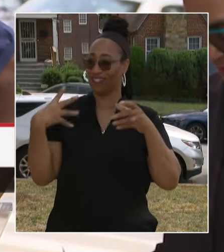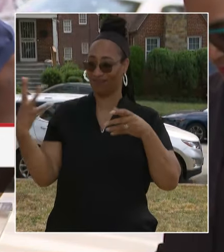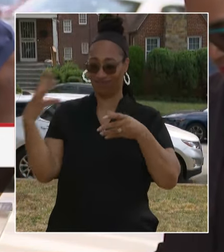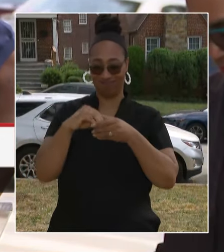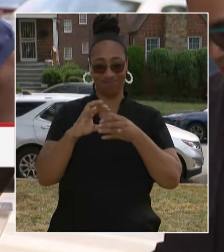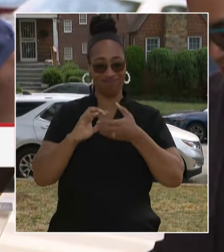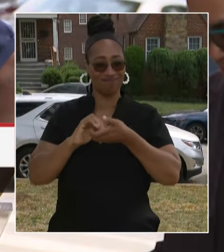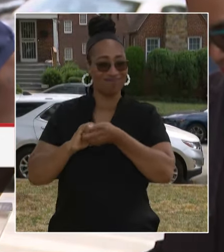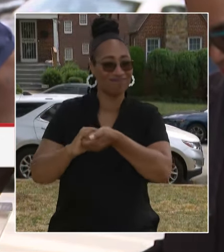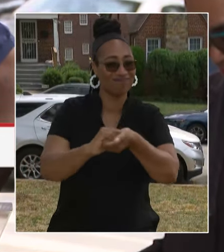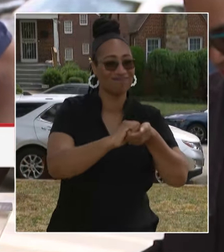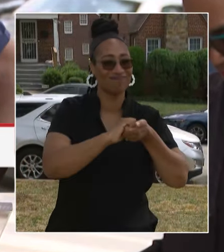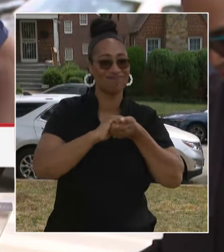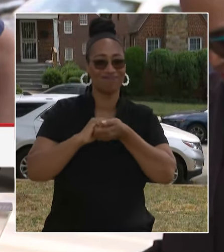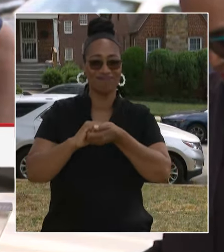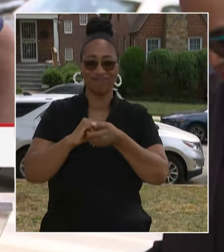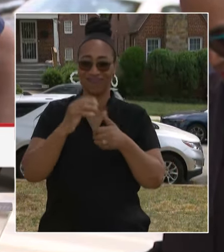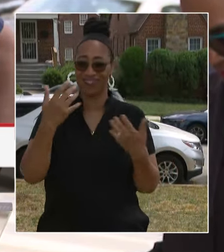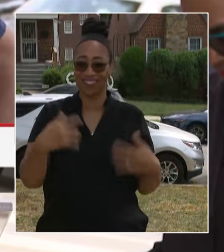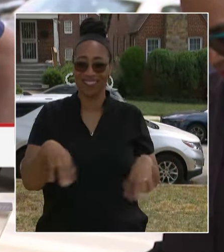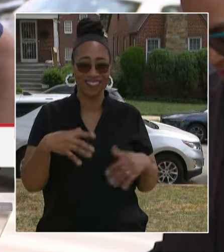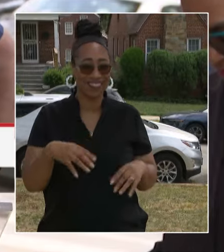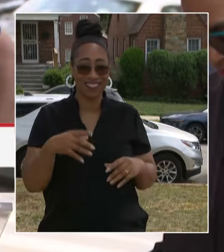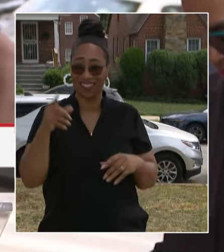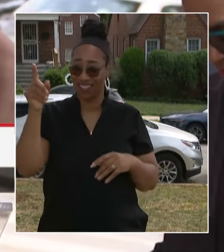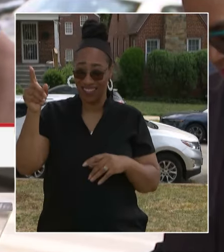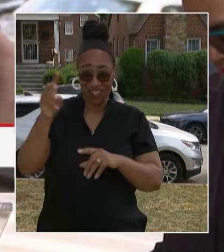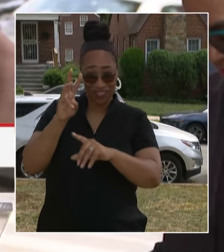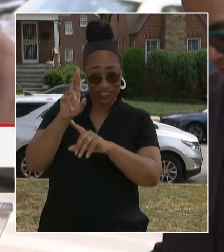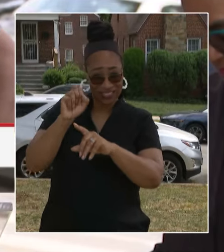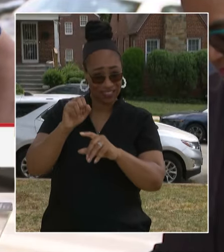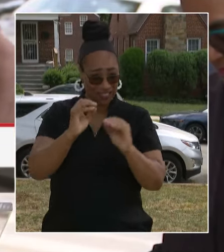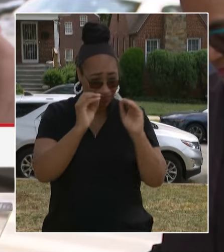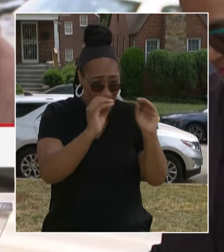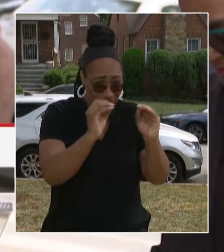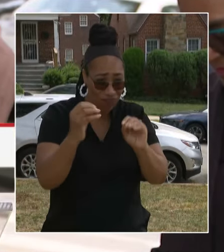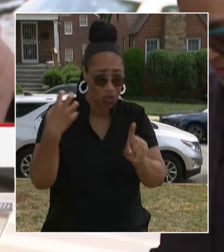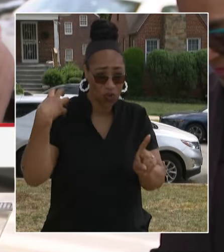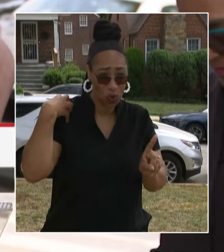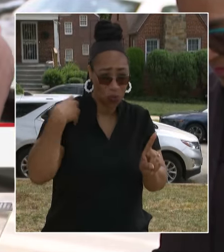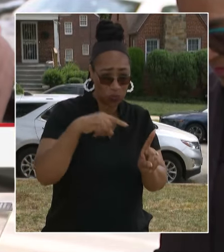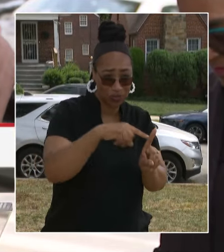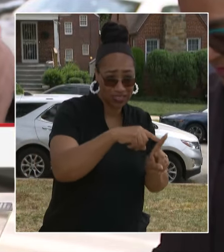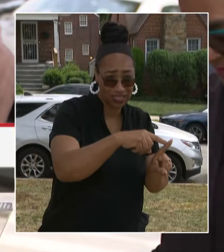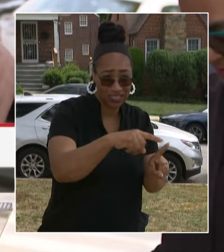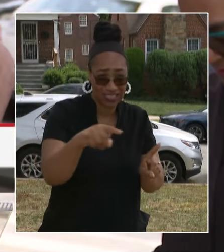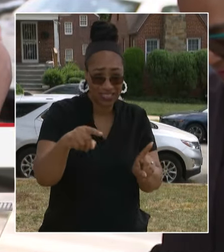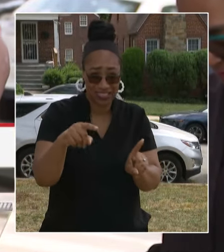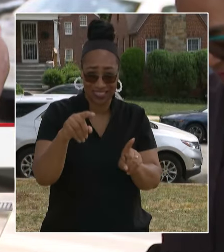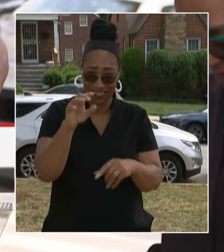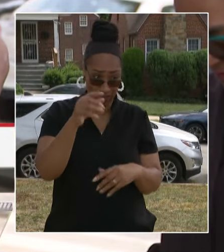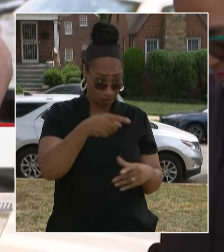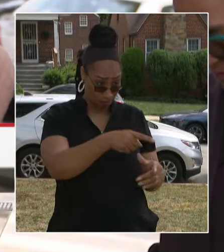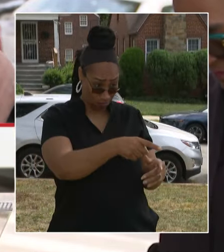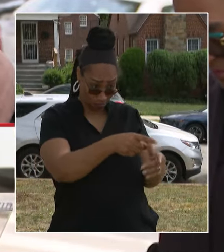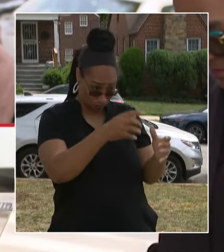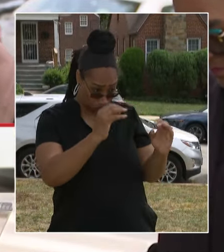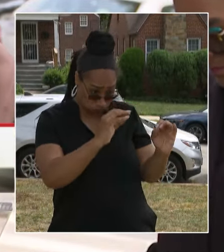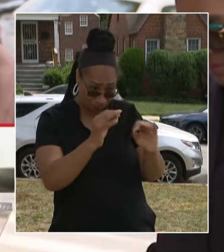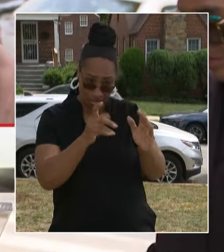they had a 95.5% graduation rate from